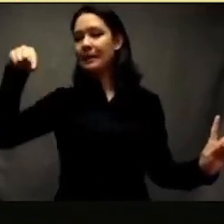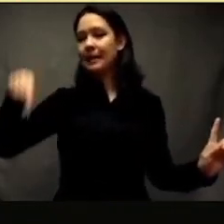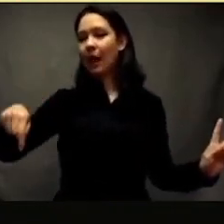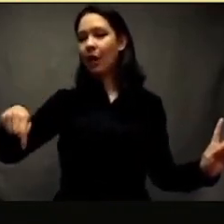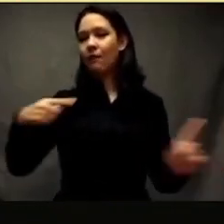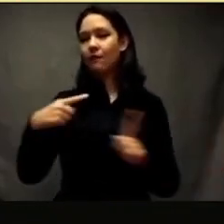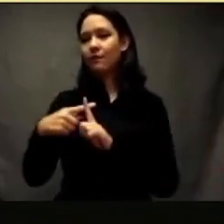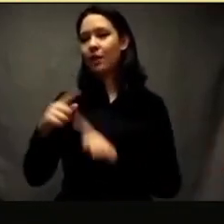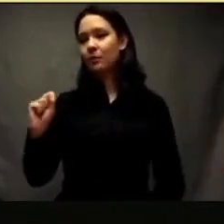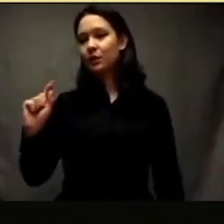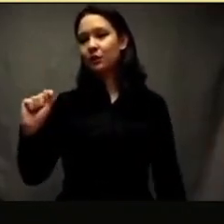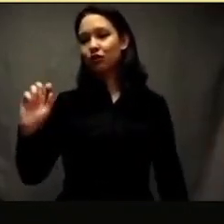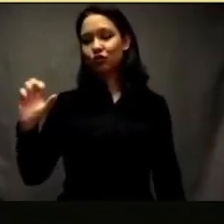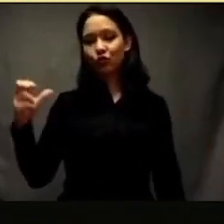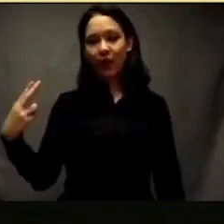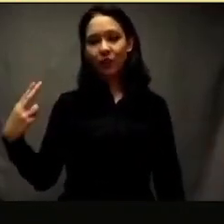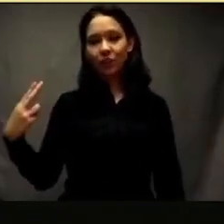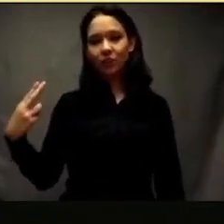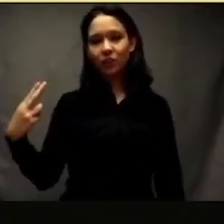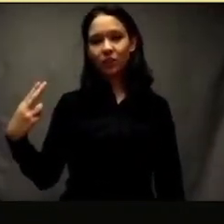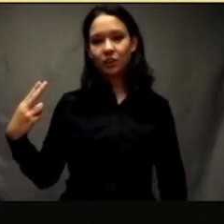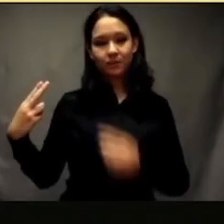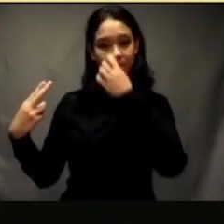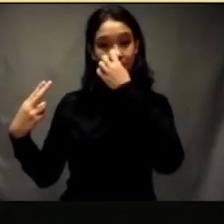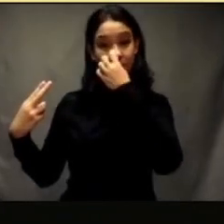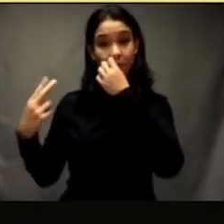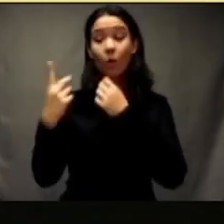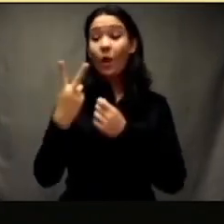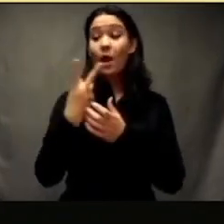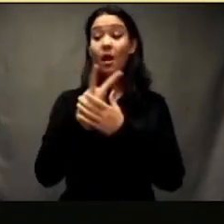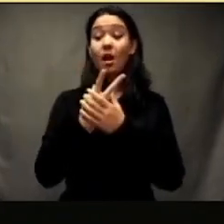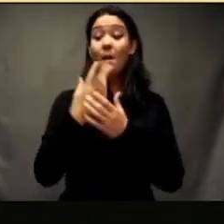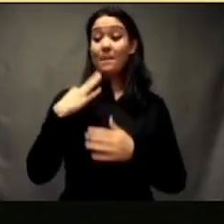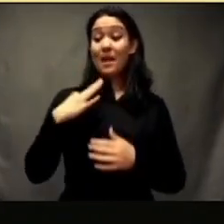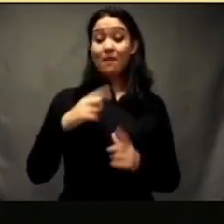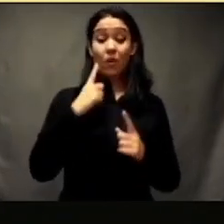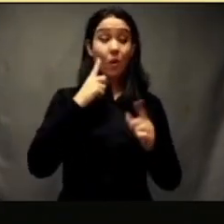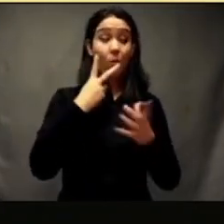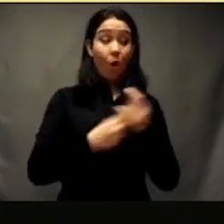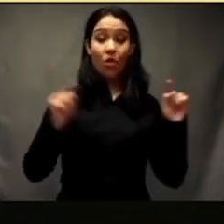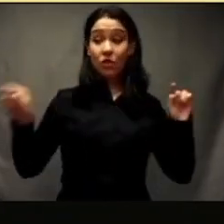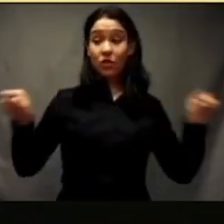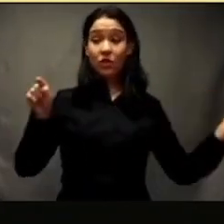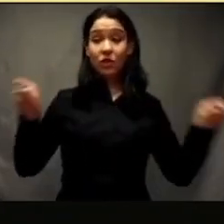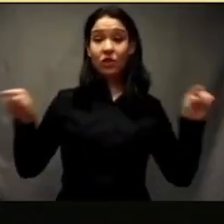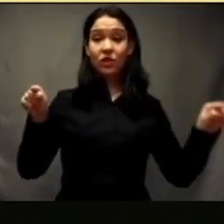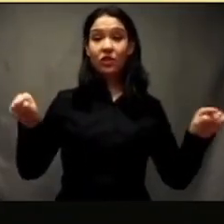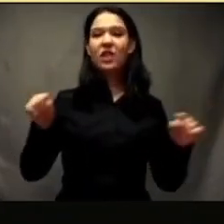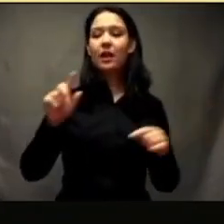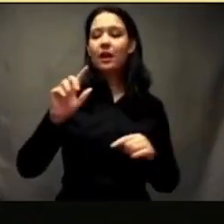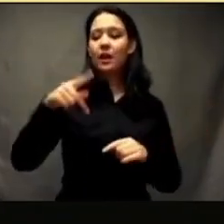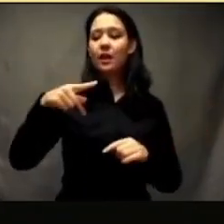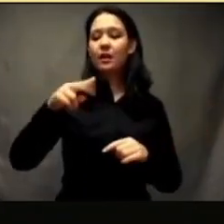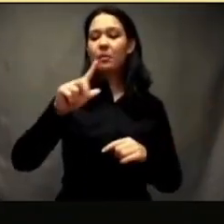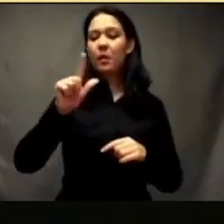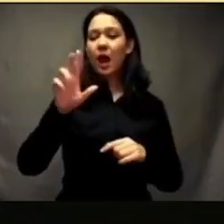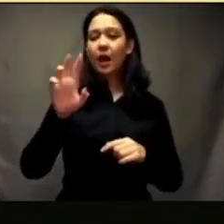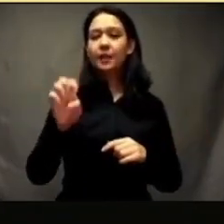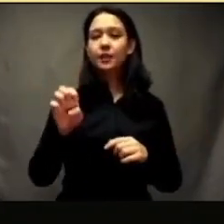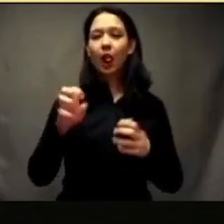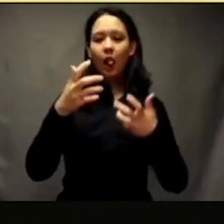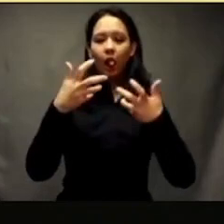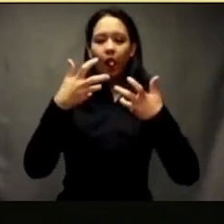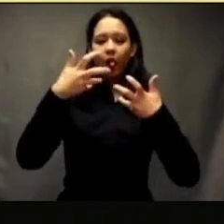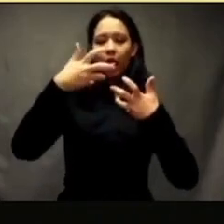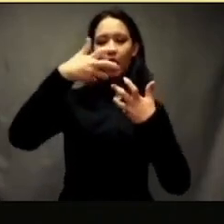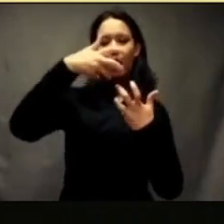Scratch. One of the benefits of both ScratchJr and of Scratch is that the puzzle pieces of the block-based coding